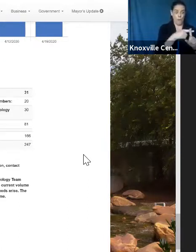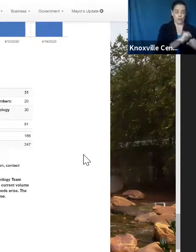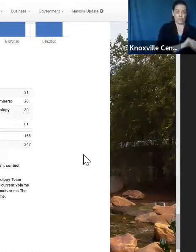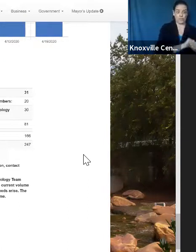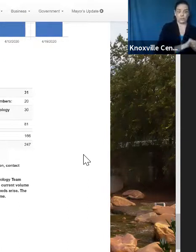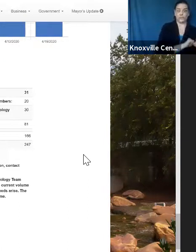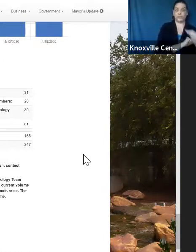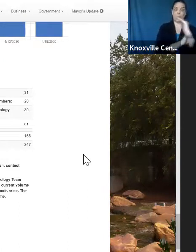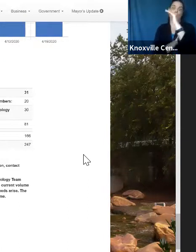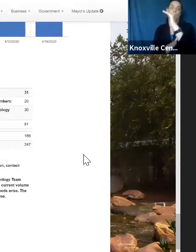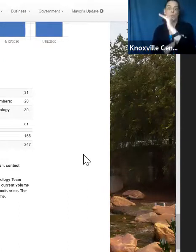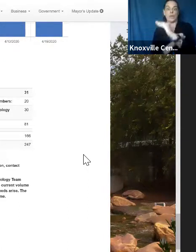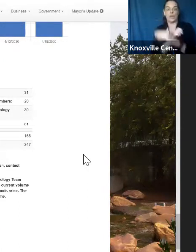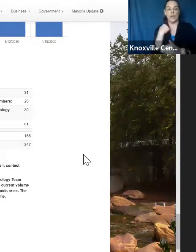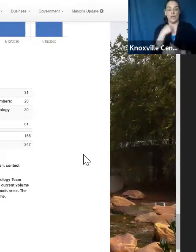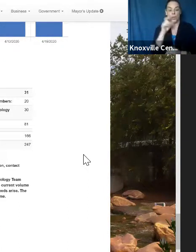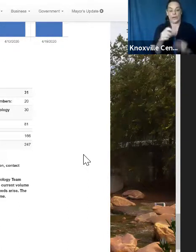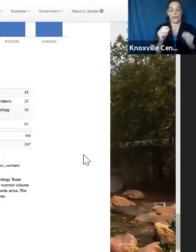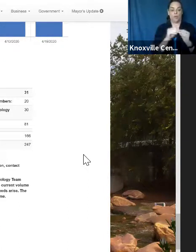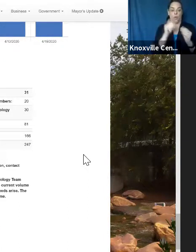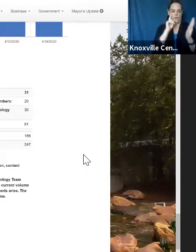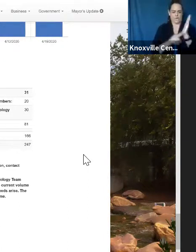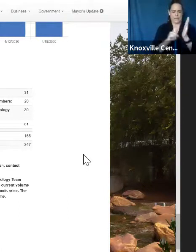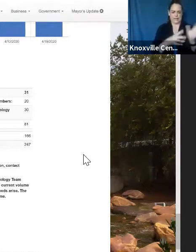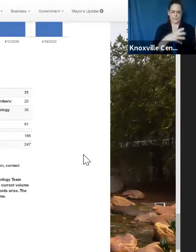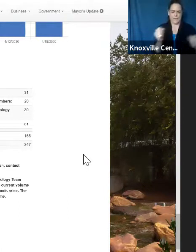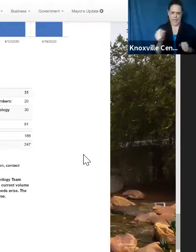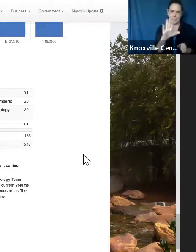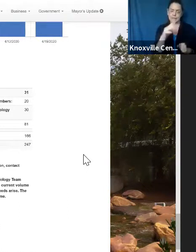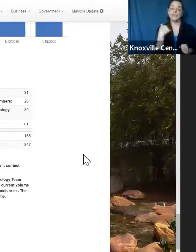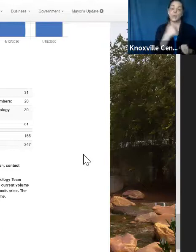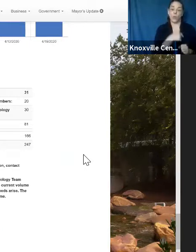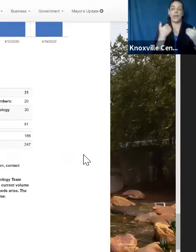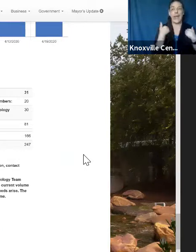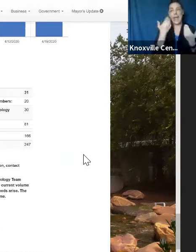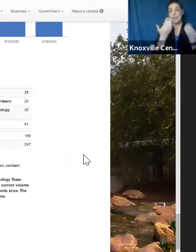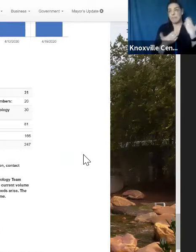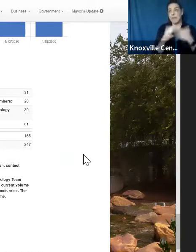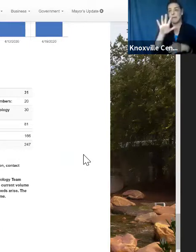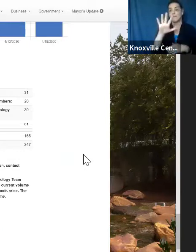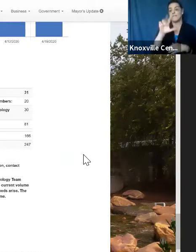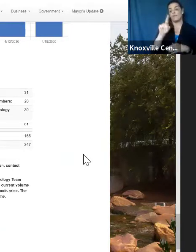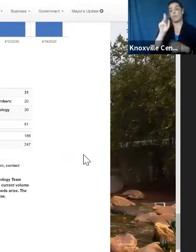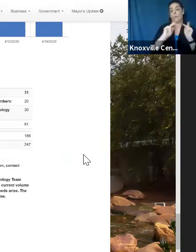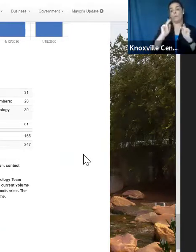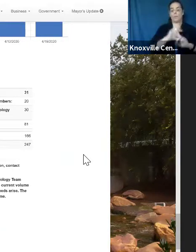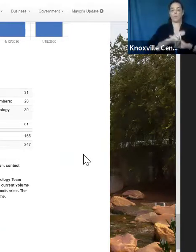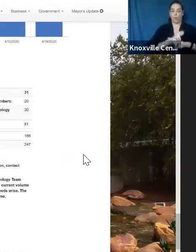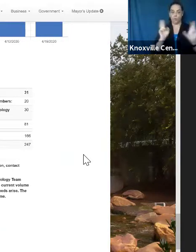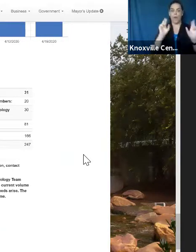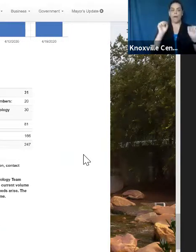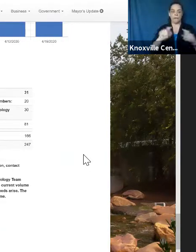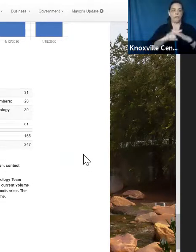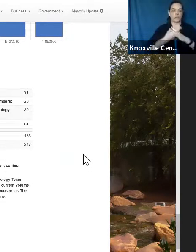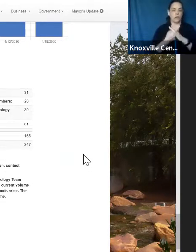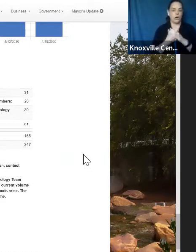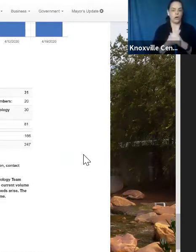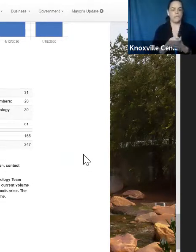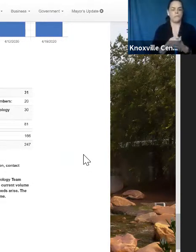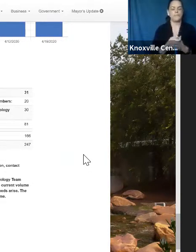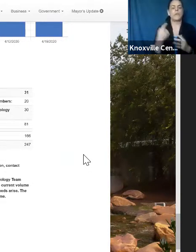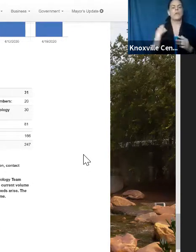need to do a lot of case investigations very quickly. So we have about 51 people that are ready to go now. We have